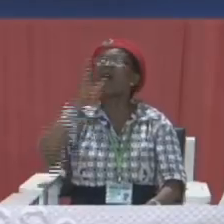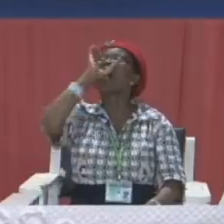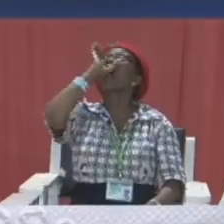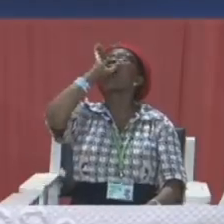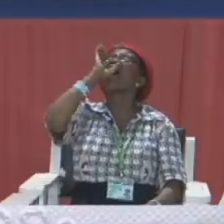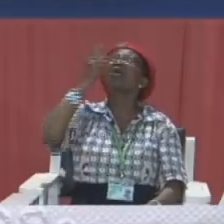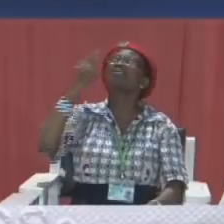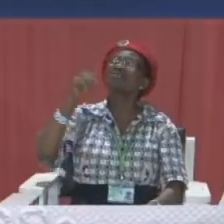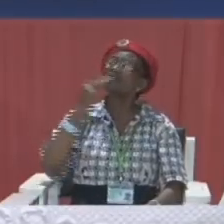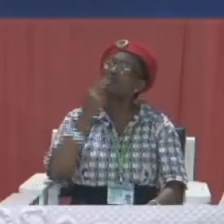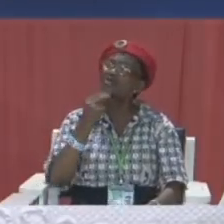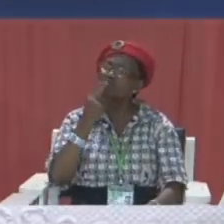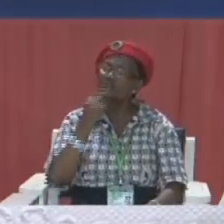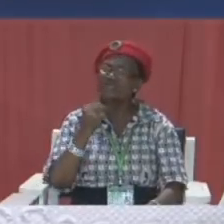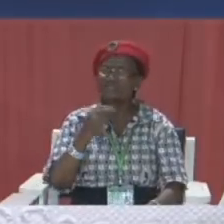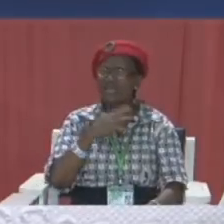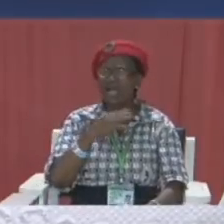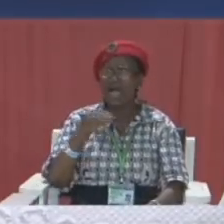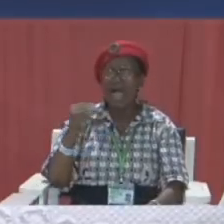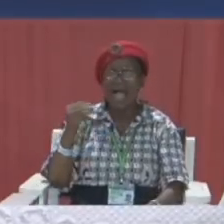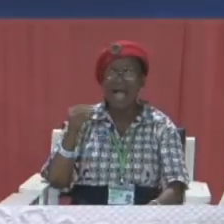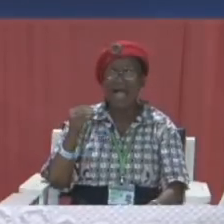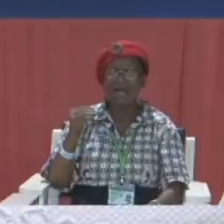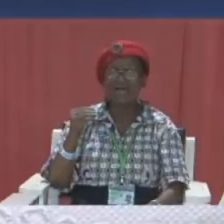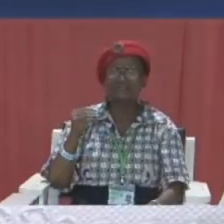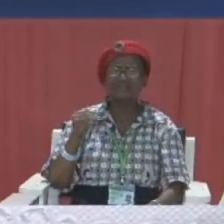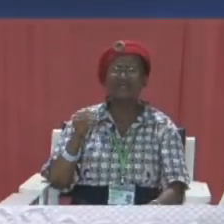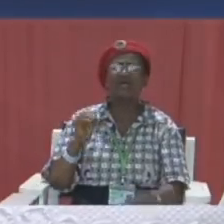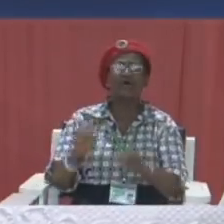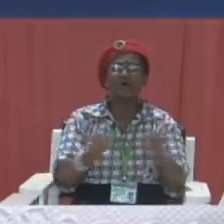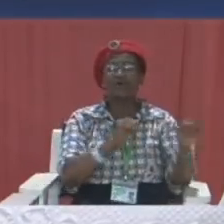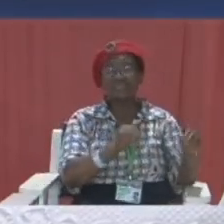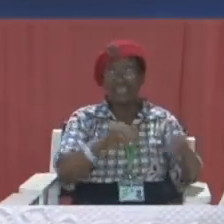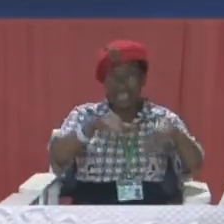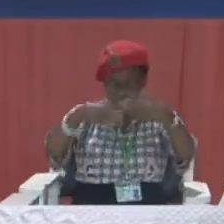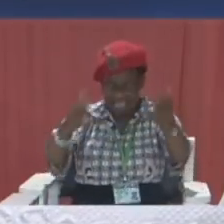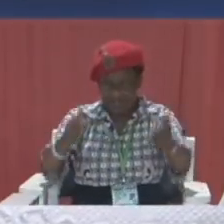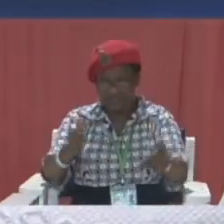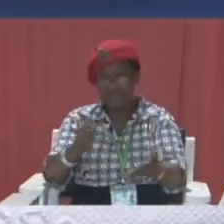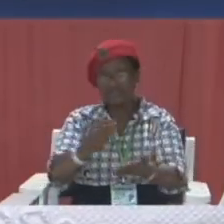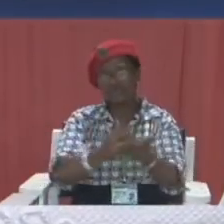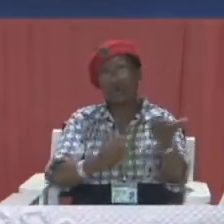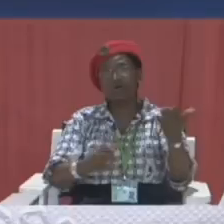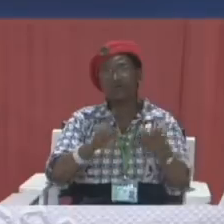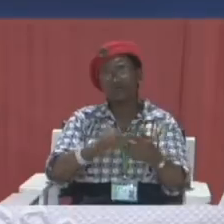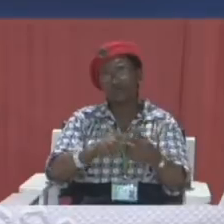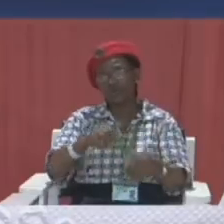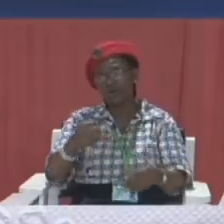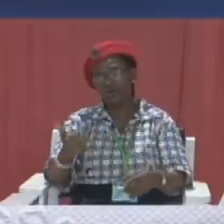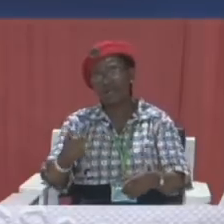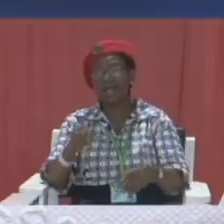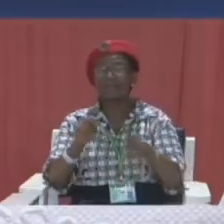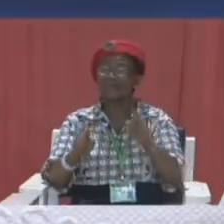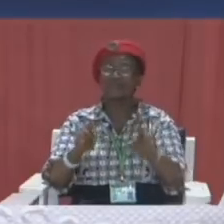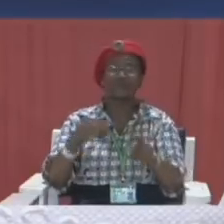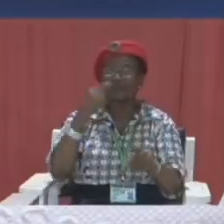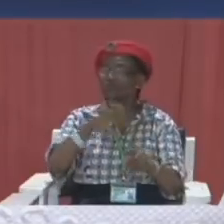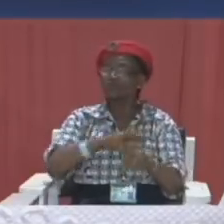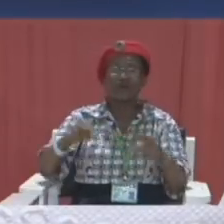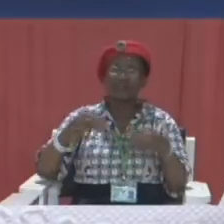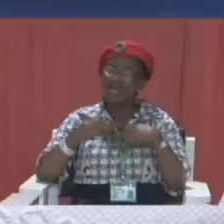sweet, and send portions unto them for whom nothing is prepared. For this